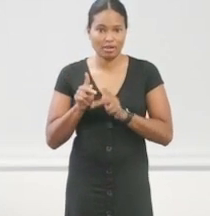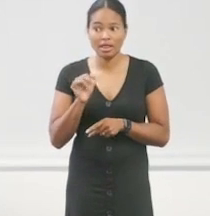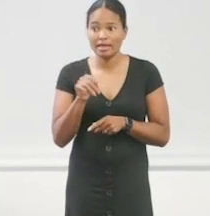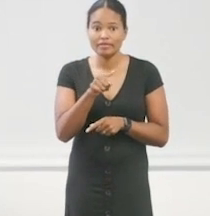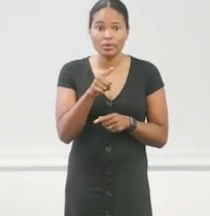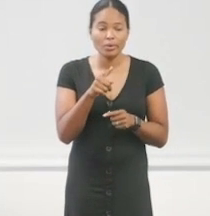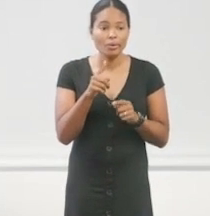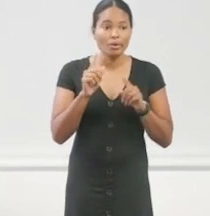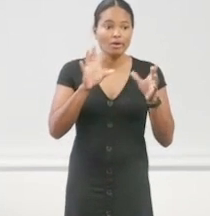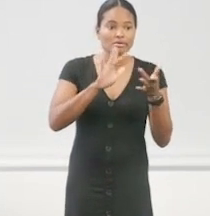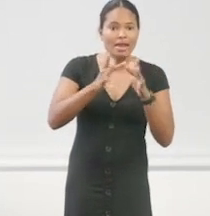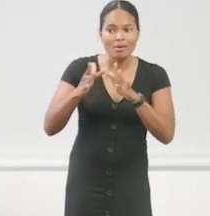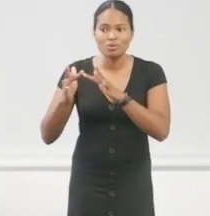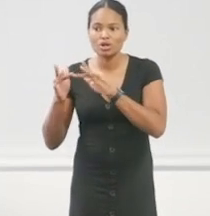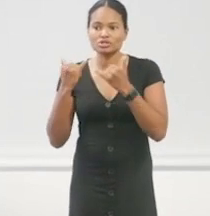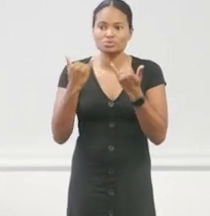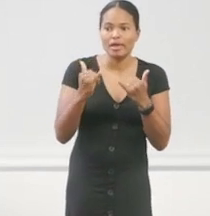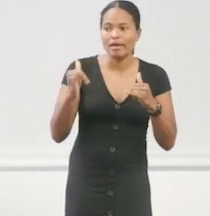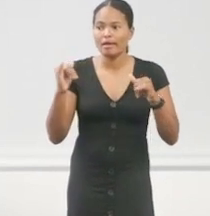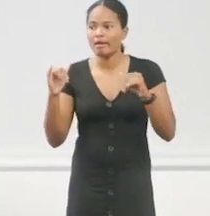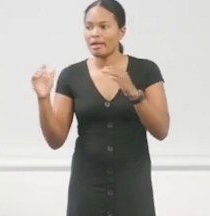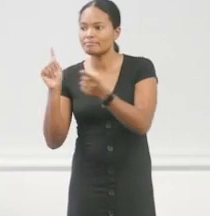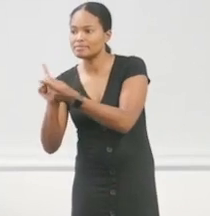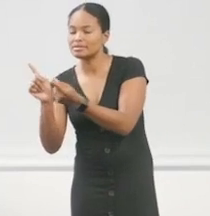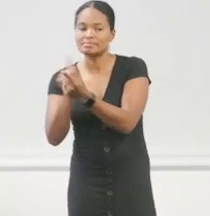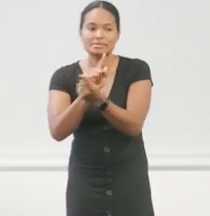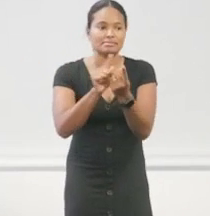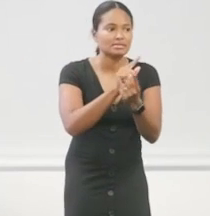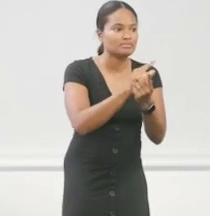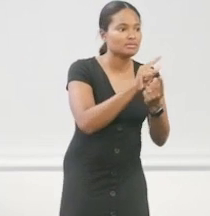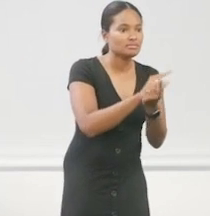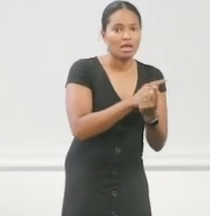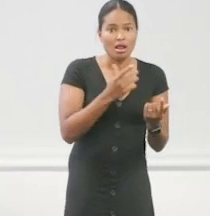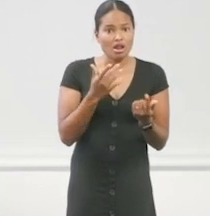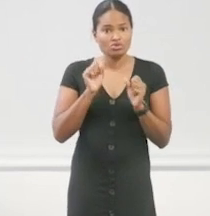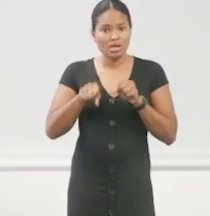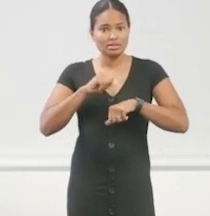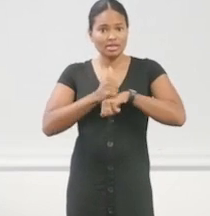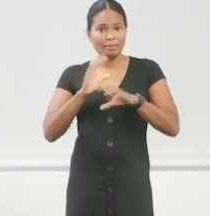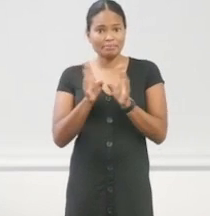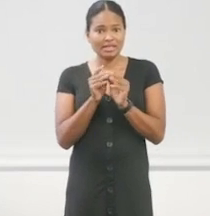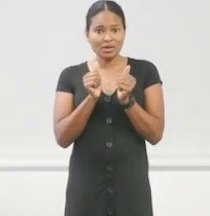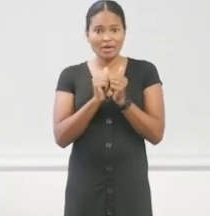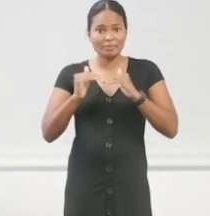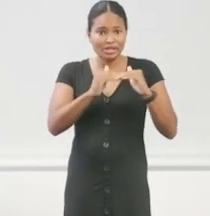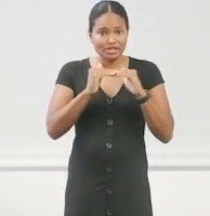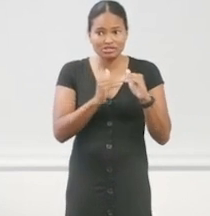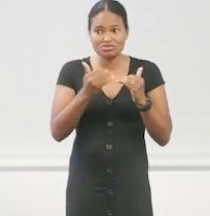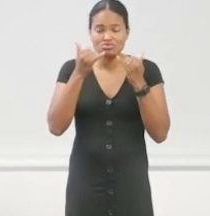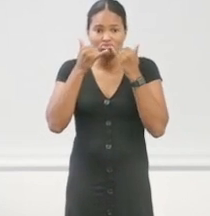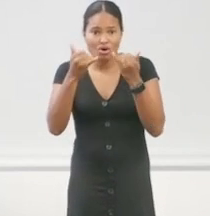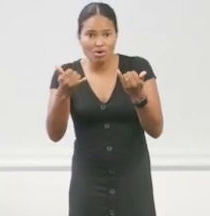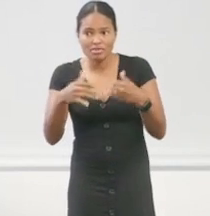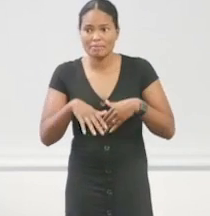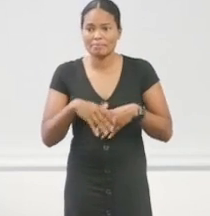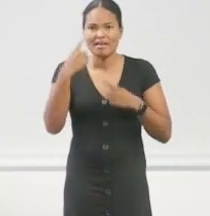something today and you want to set up a meeting with them, call them, get out there, think of scenarios. You're